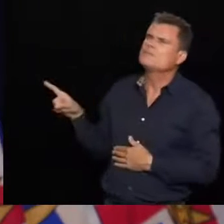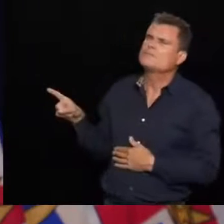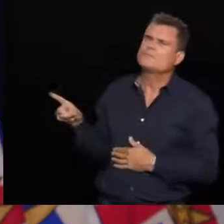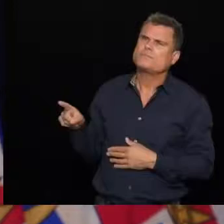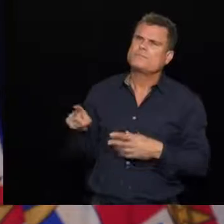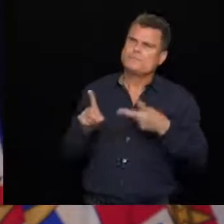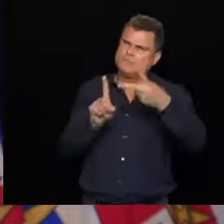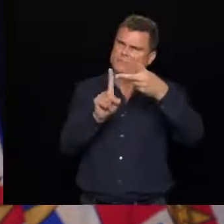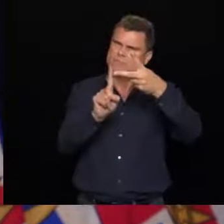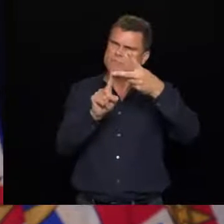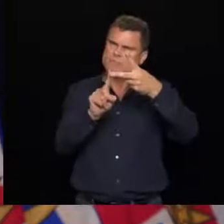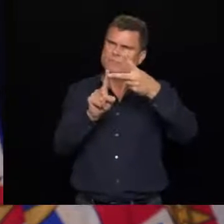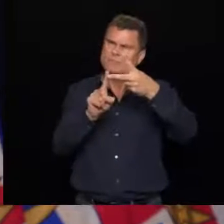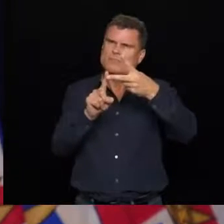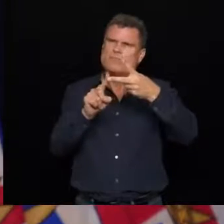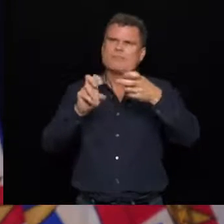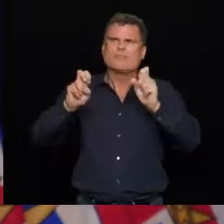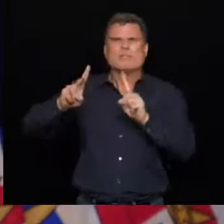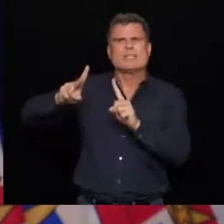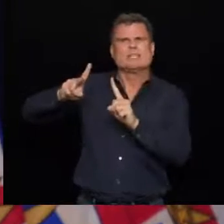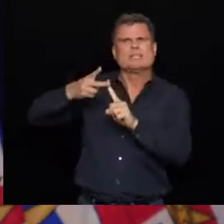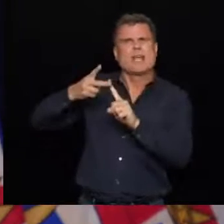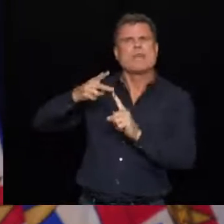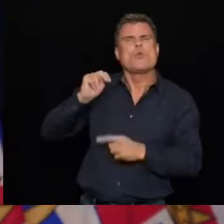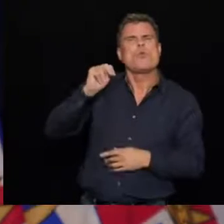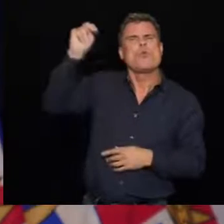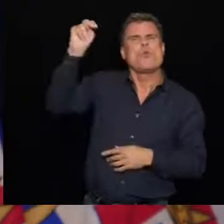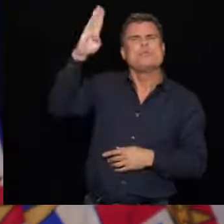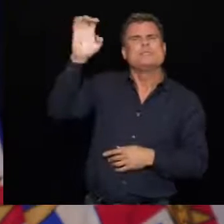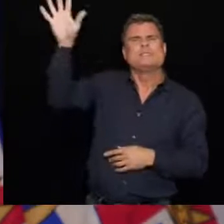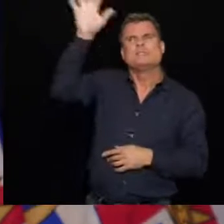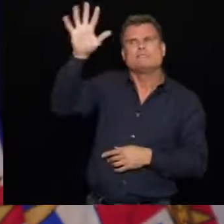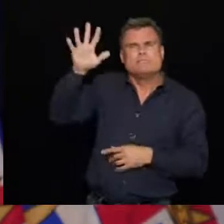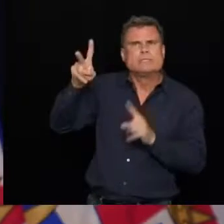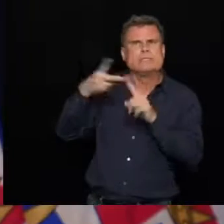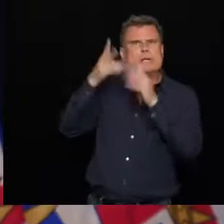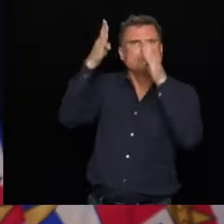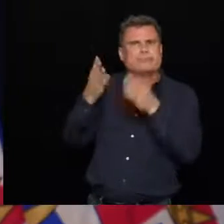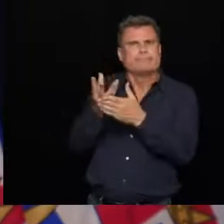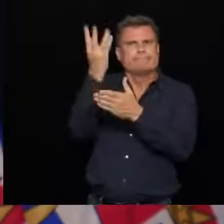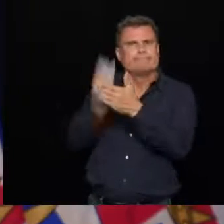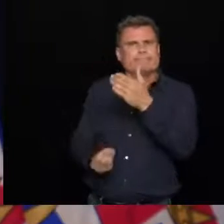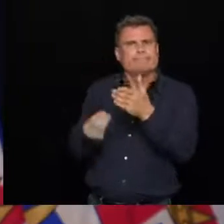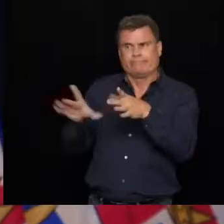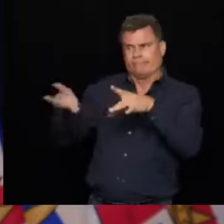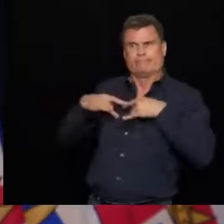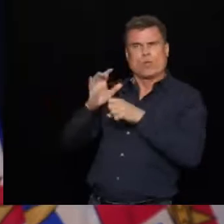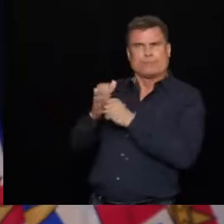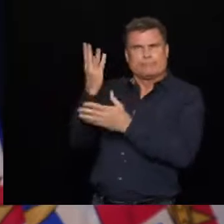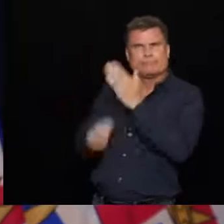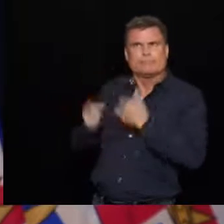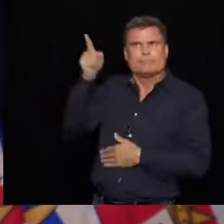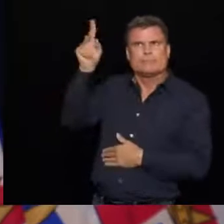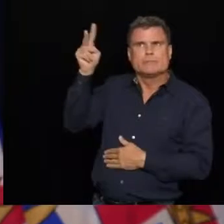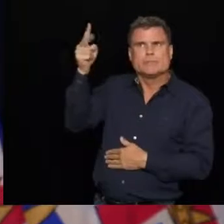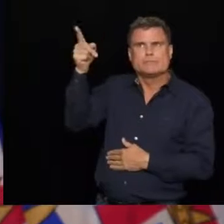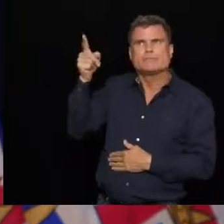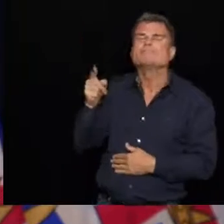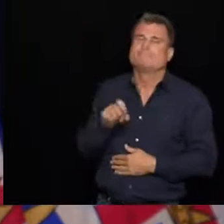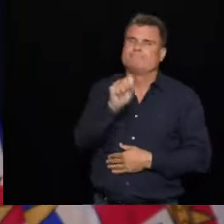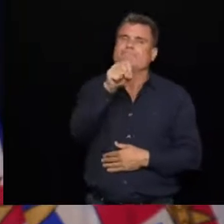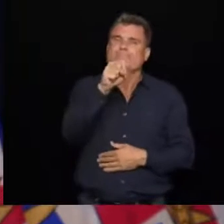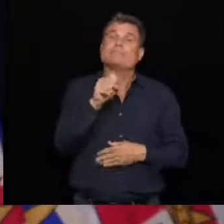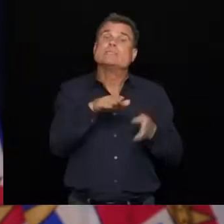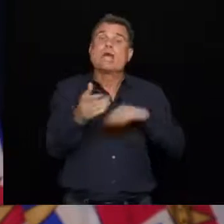Health. Yeah, unfortunately, this was a person who was in hospital, had been in hospital for some time,